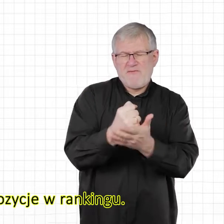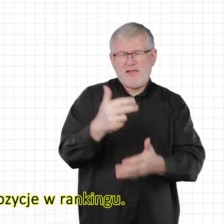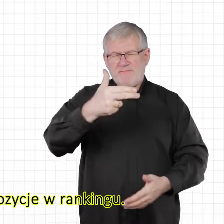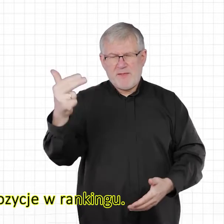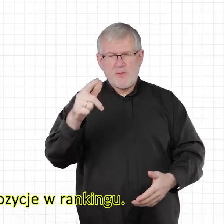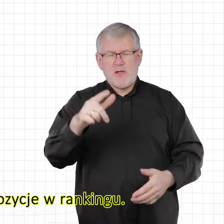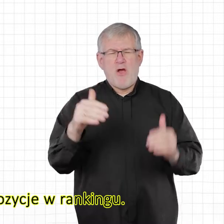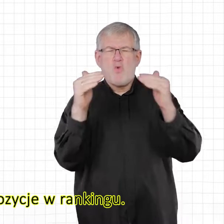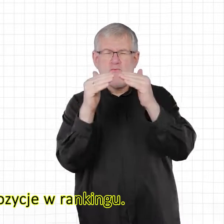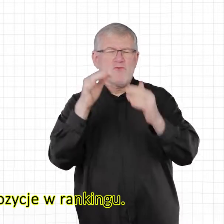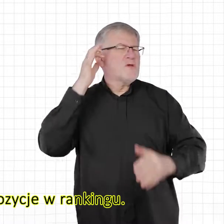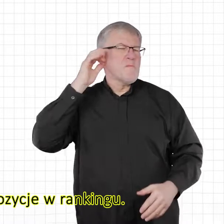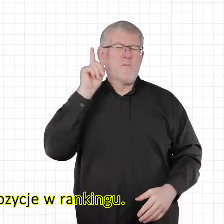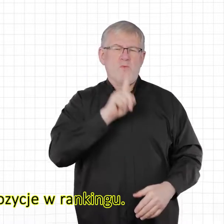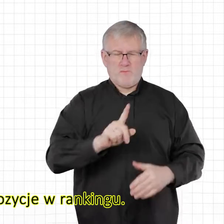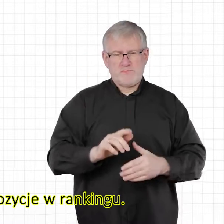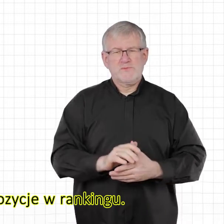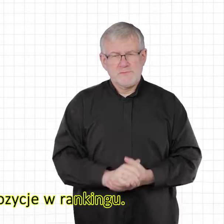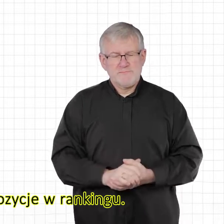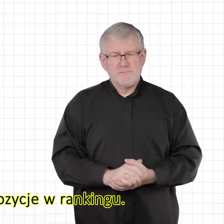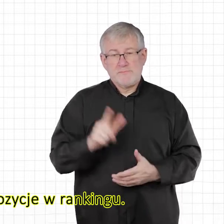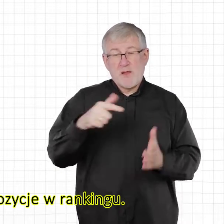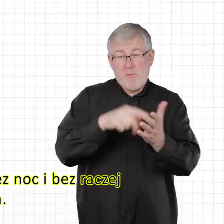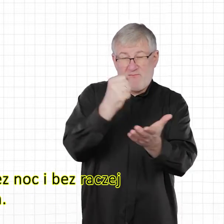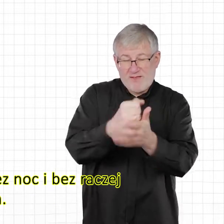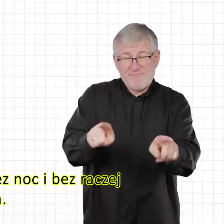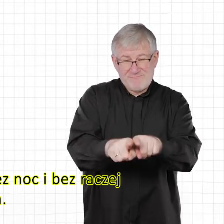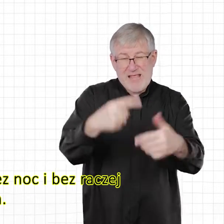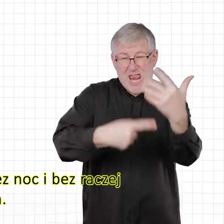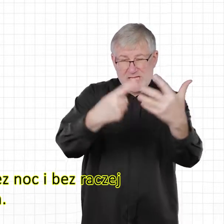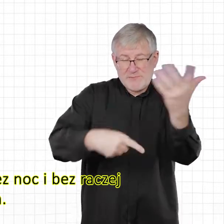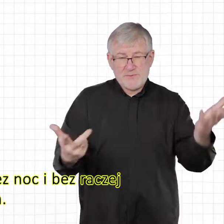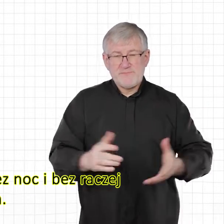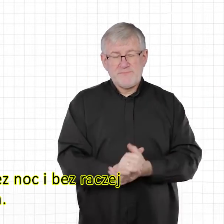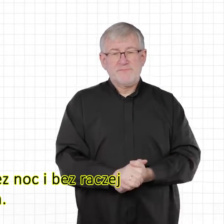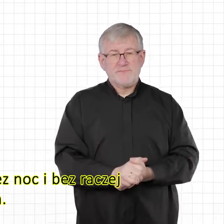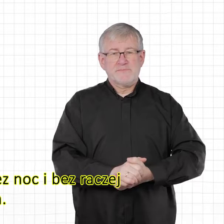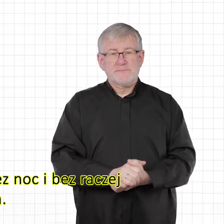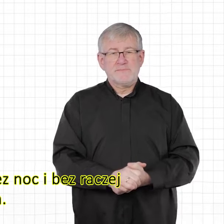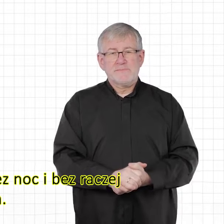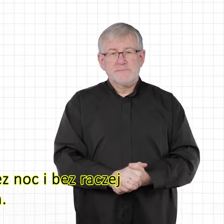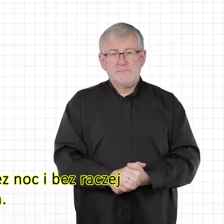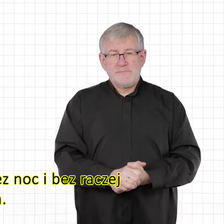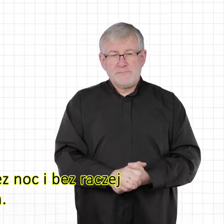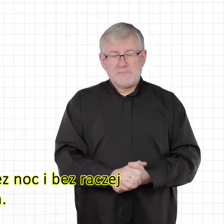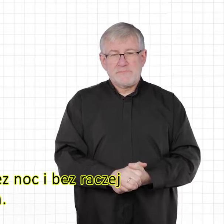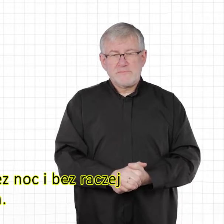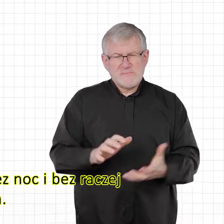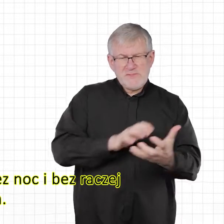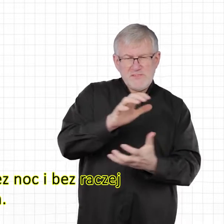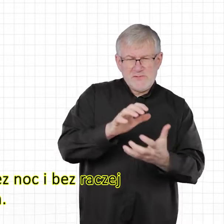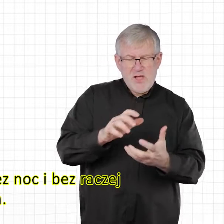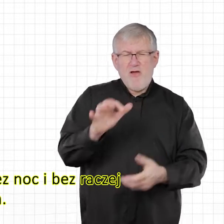the Nordic countries are quite high up there as well. But like you said, Meg, this status cannot be